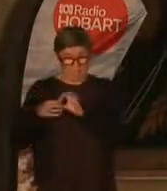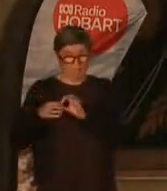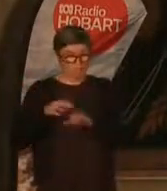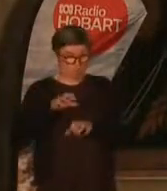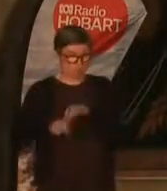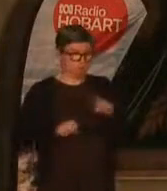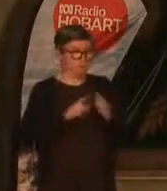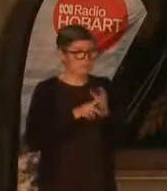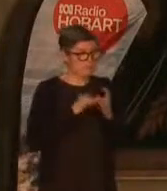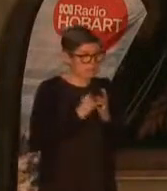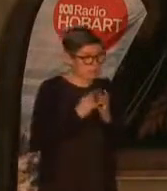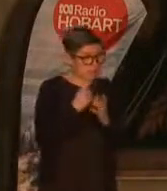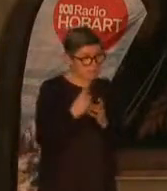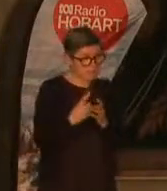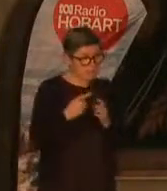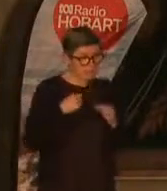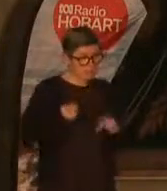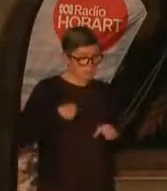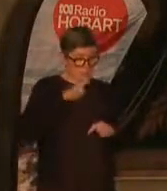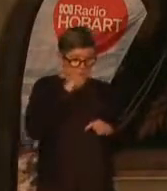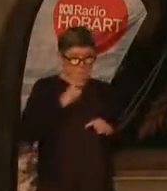to indigenise it.